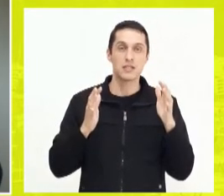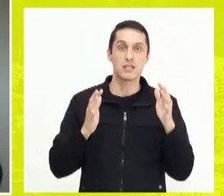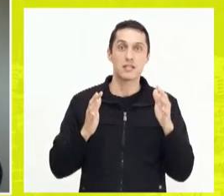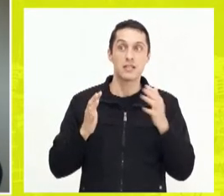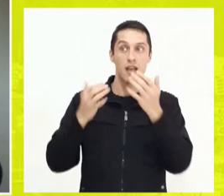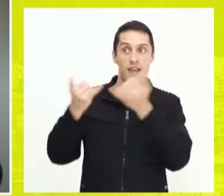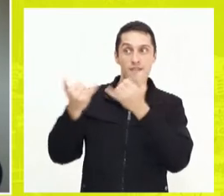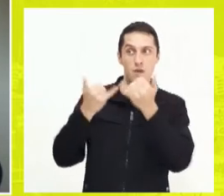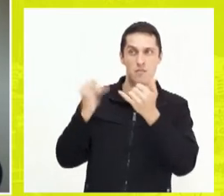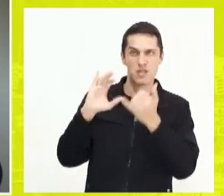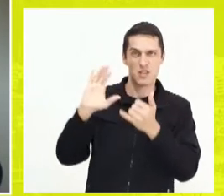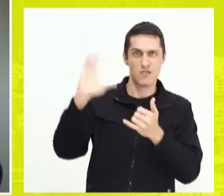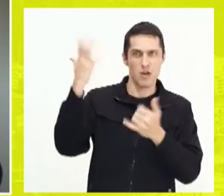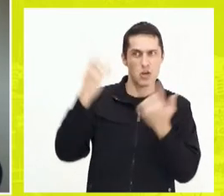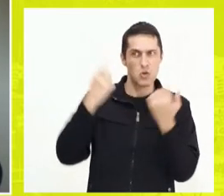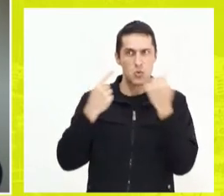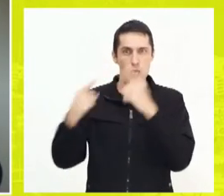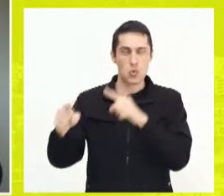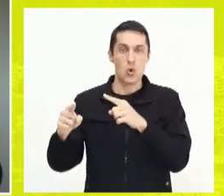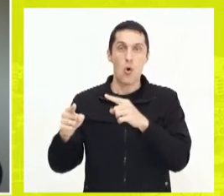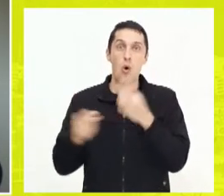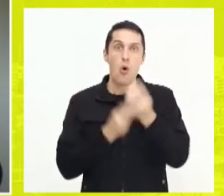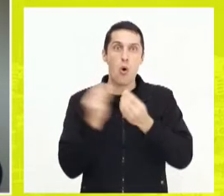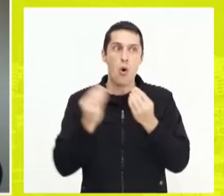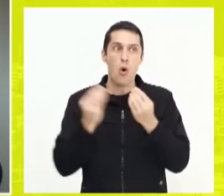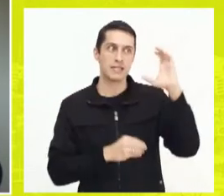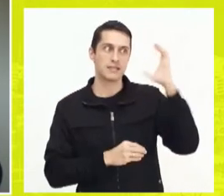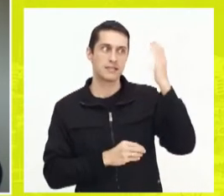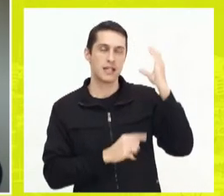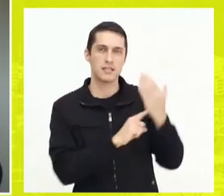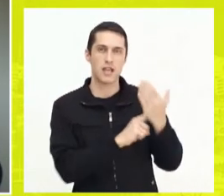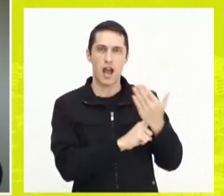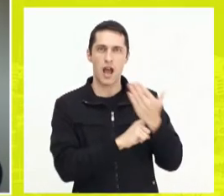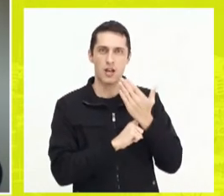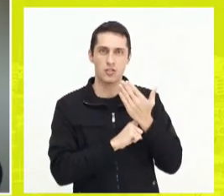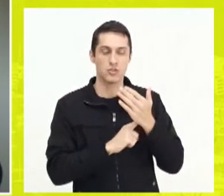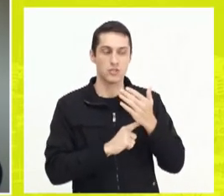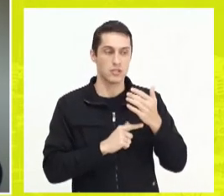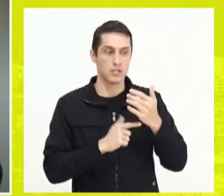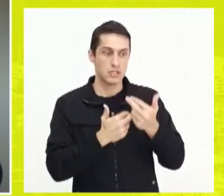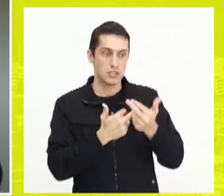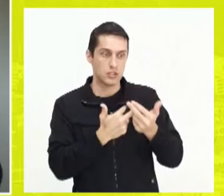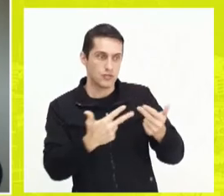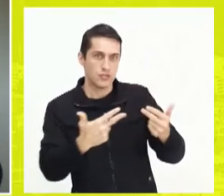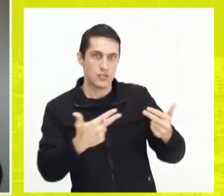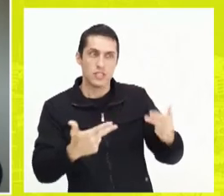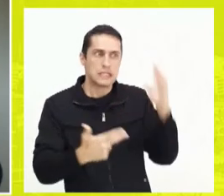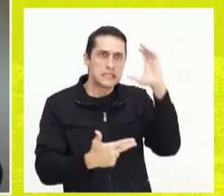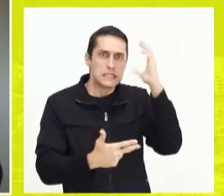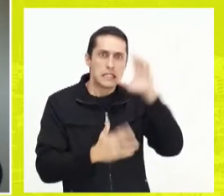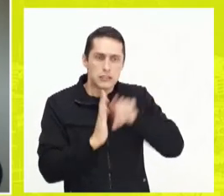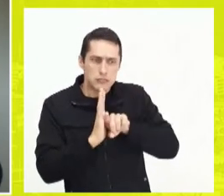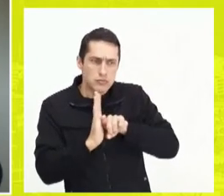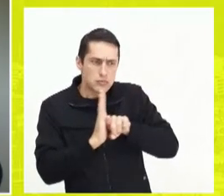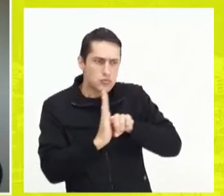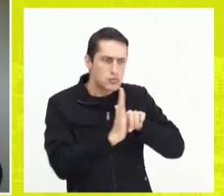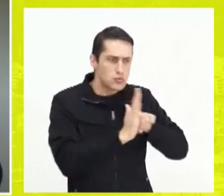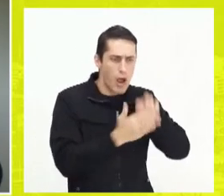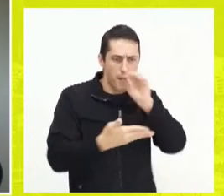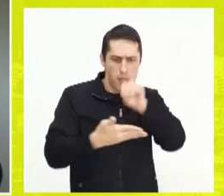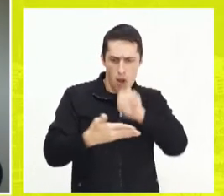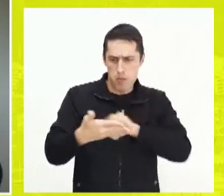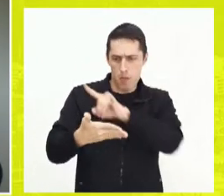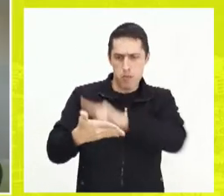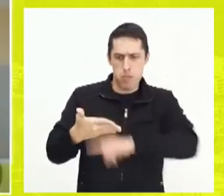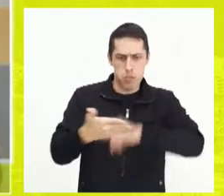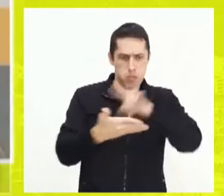misinformation from the scientific bias bringing together work and scientific production in a